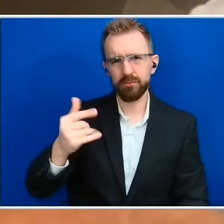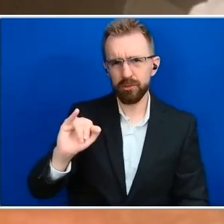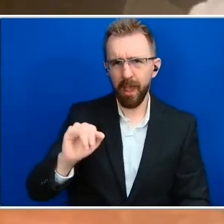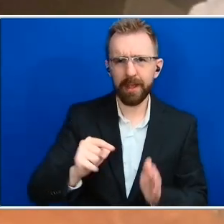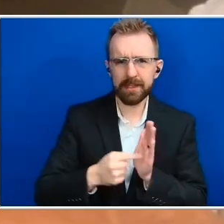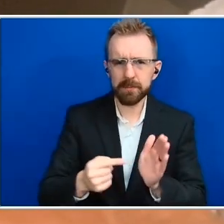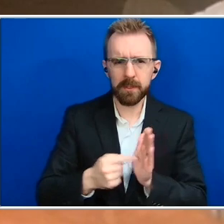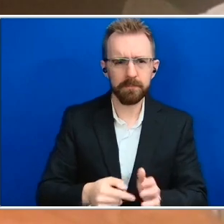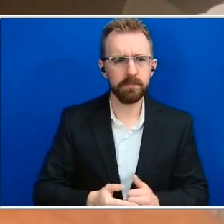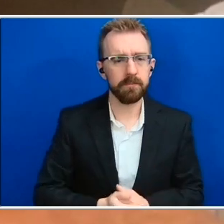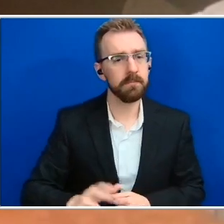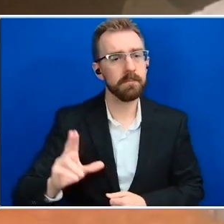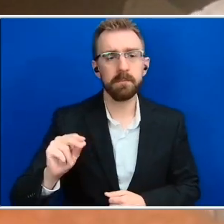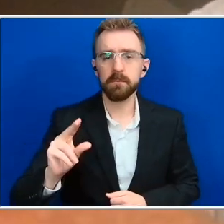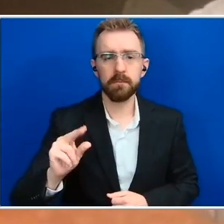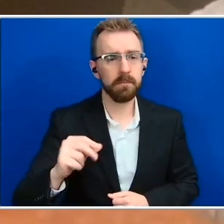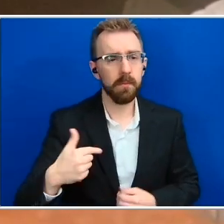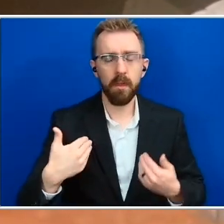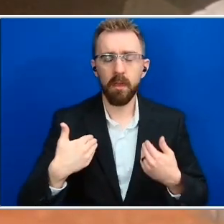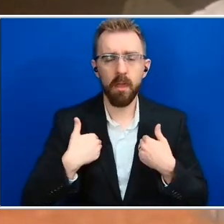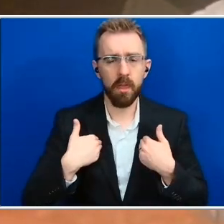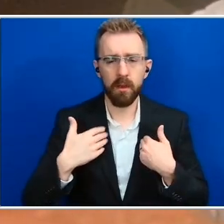No, I had a